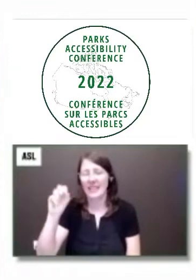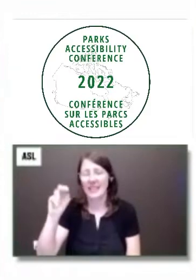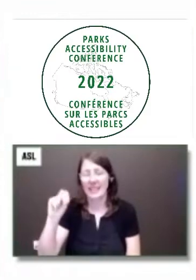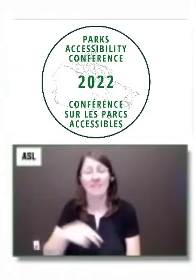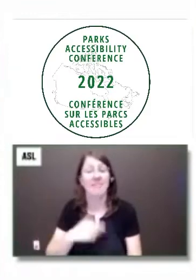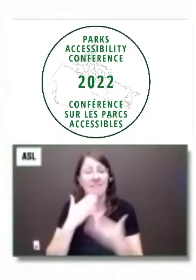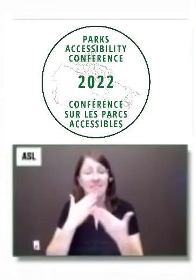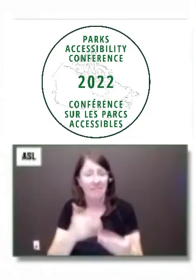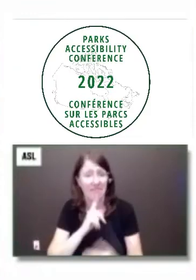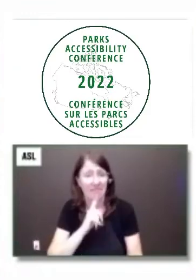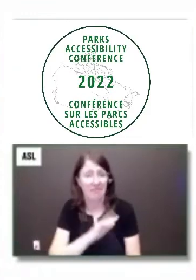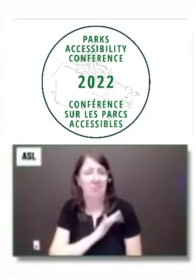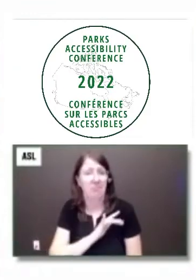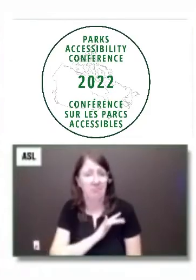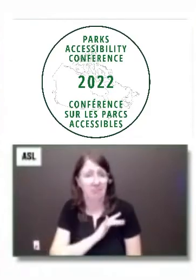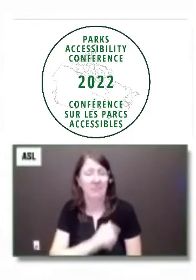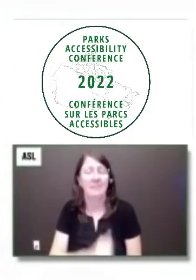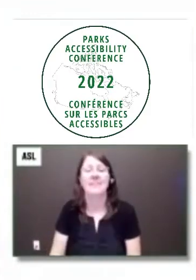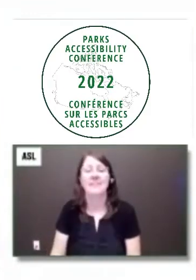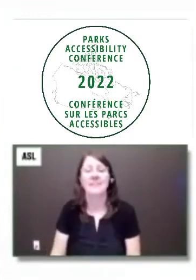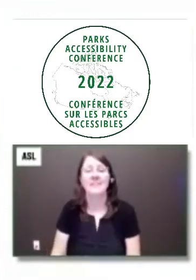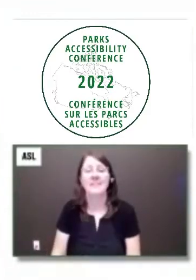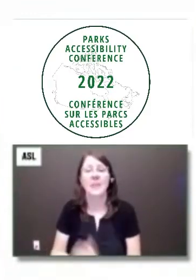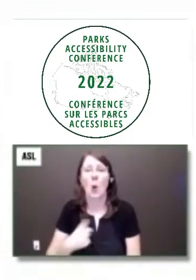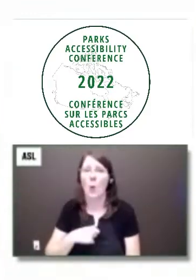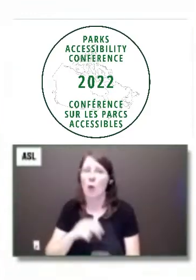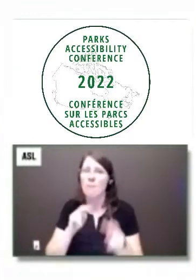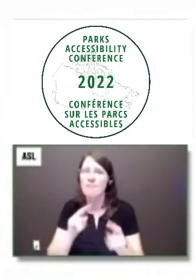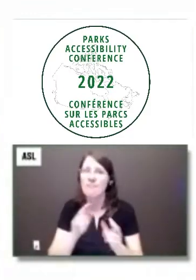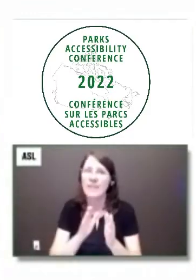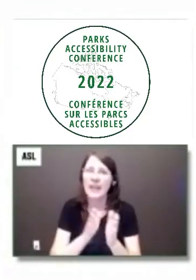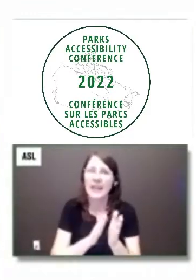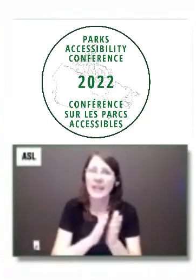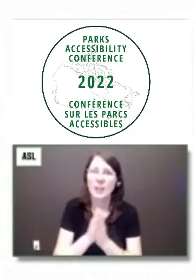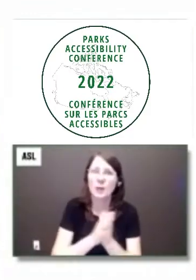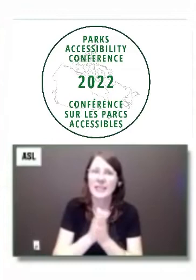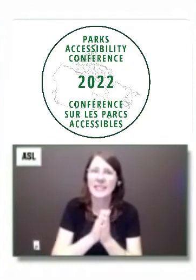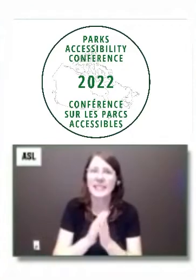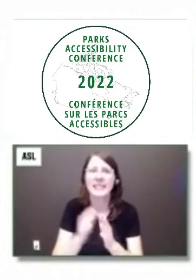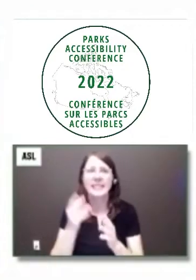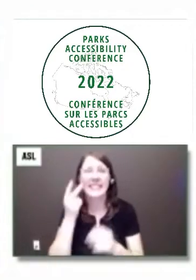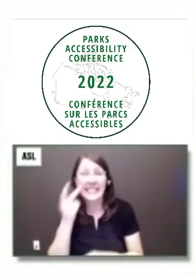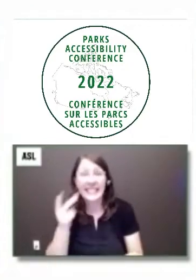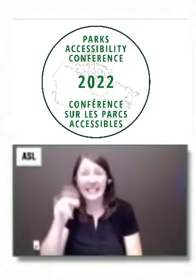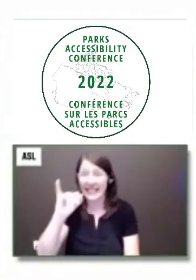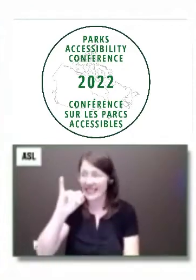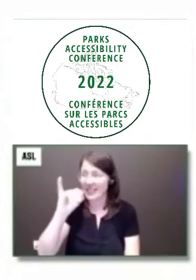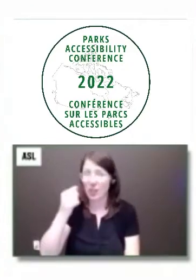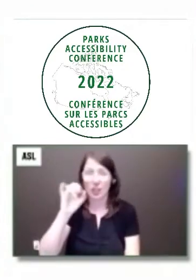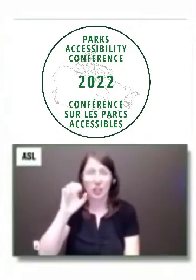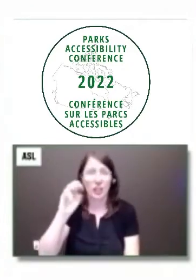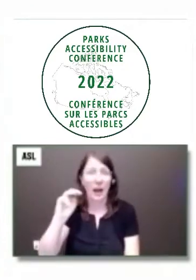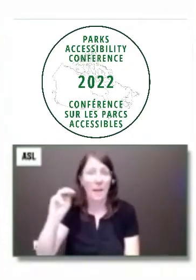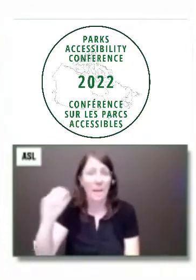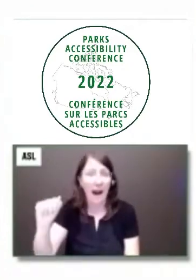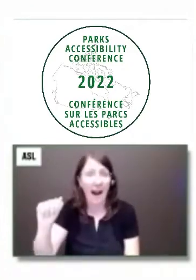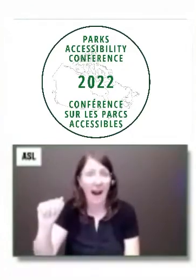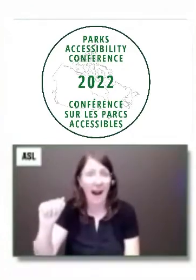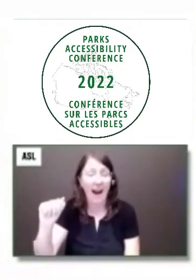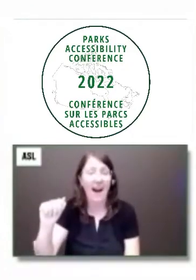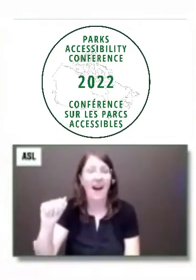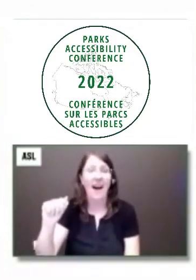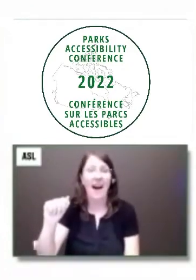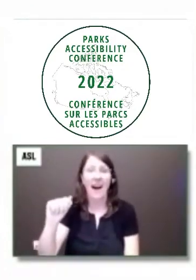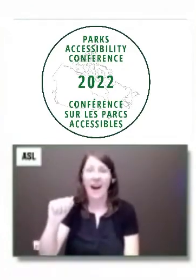very interested in seeing a copy of Gemma, if as and when you guys are ready to share that work more